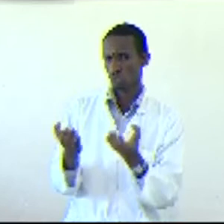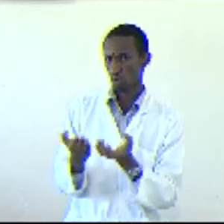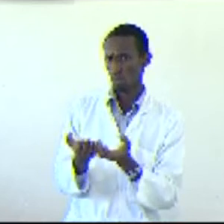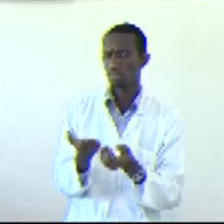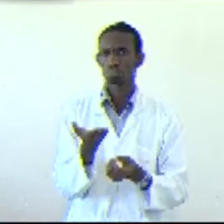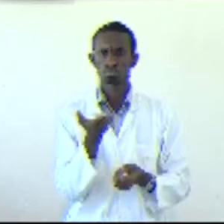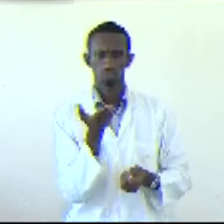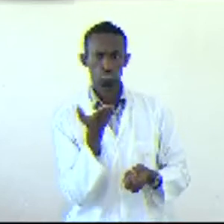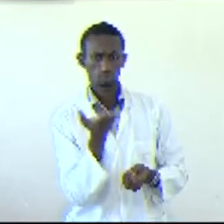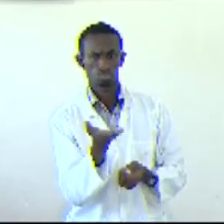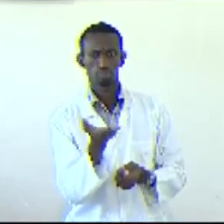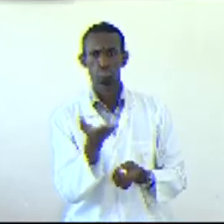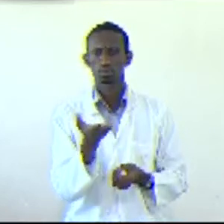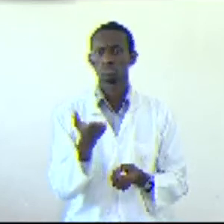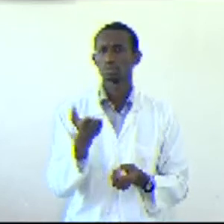clado